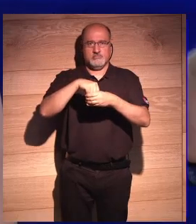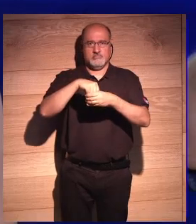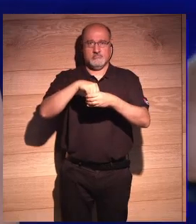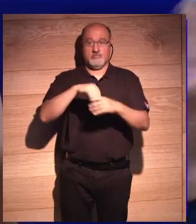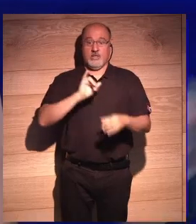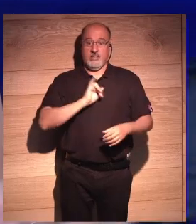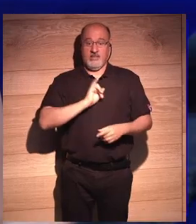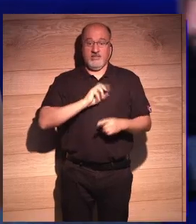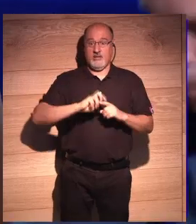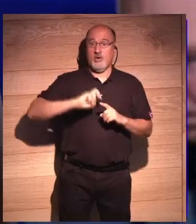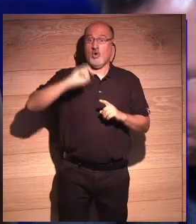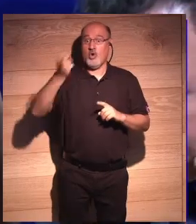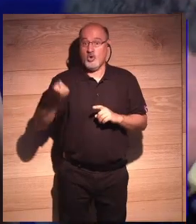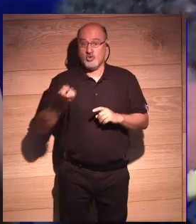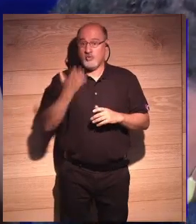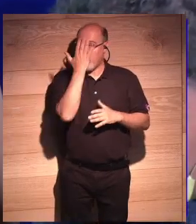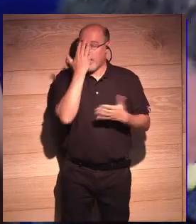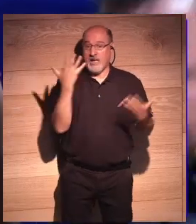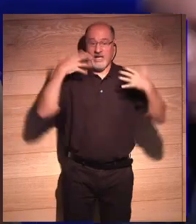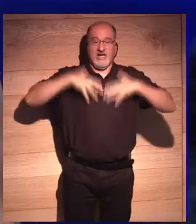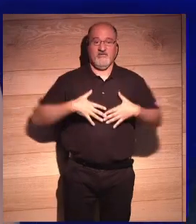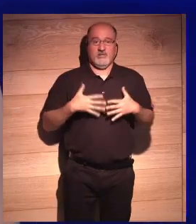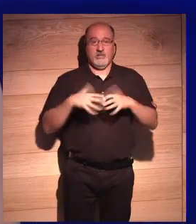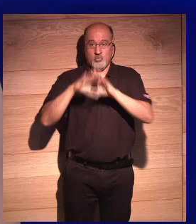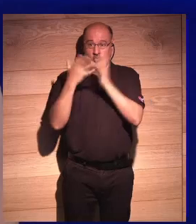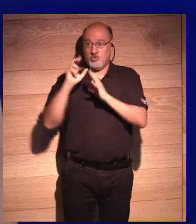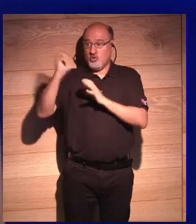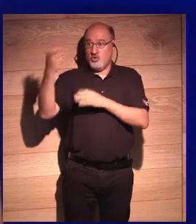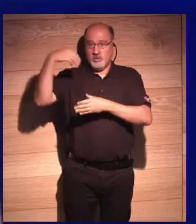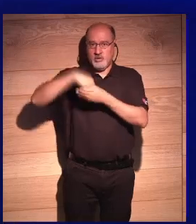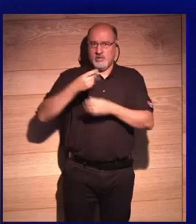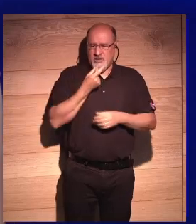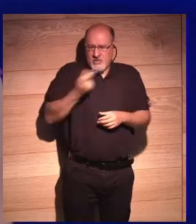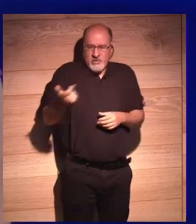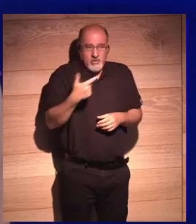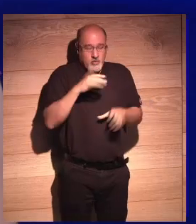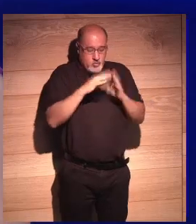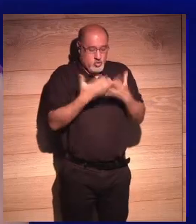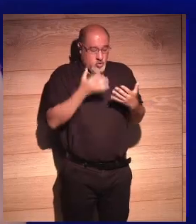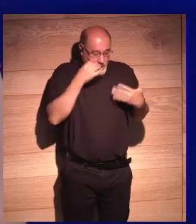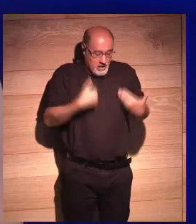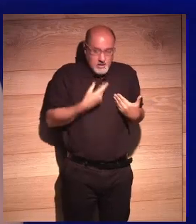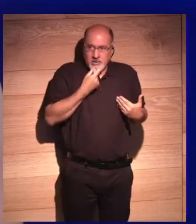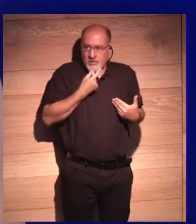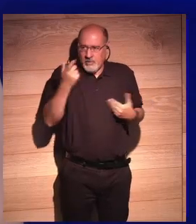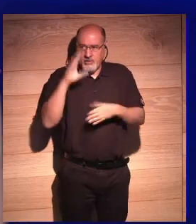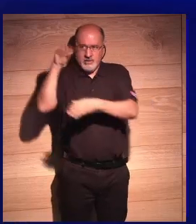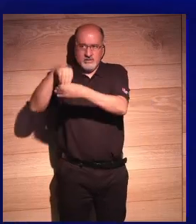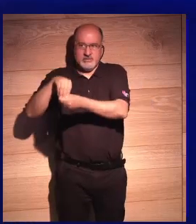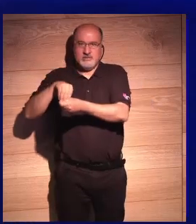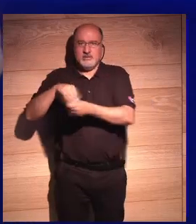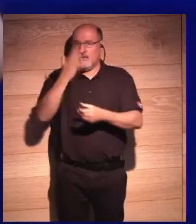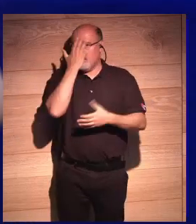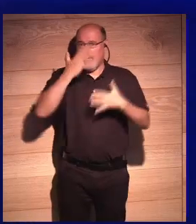that it has to have a different identity, a different avatar, a different existence, a different world to escape from your own